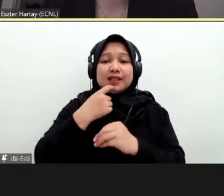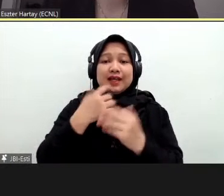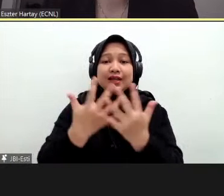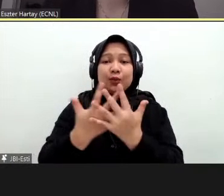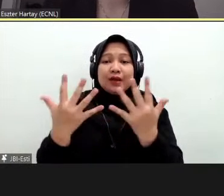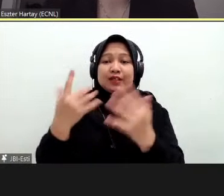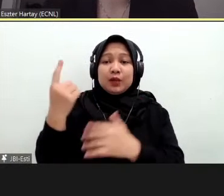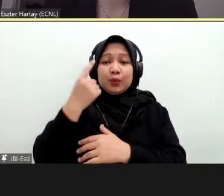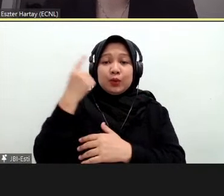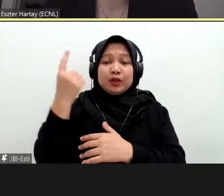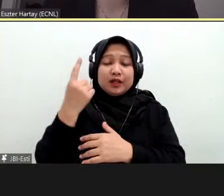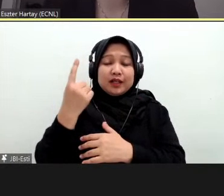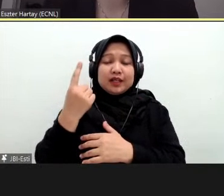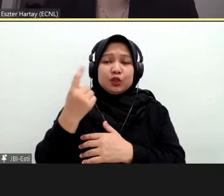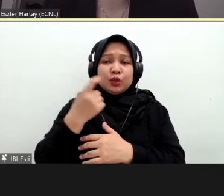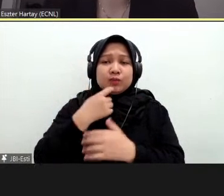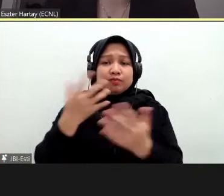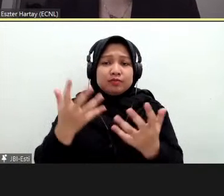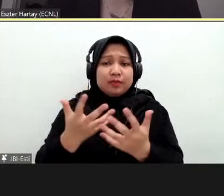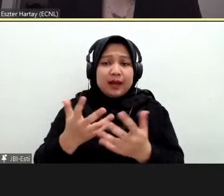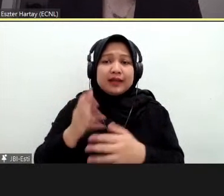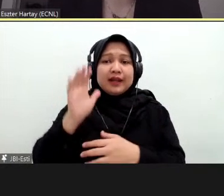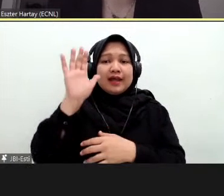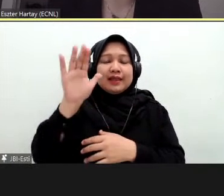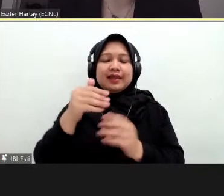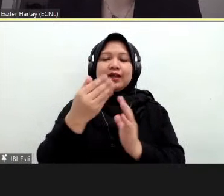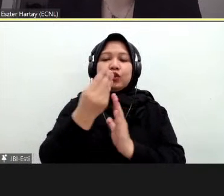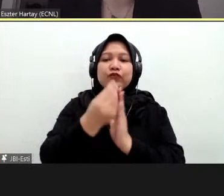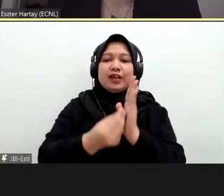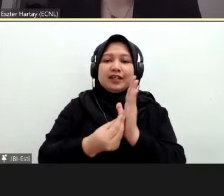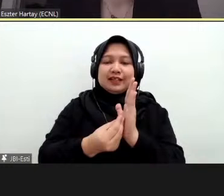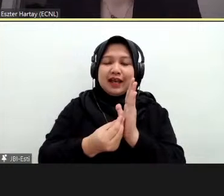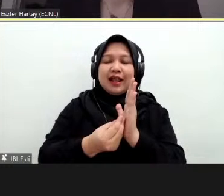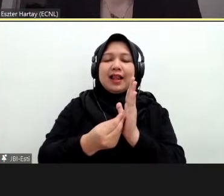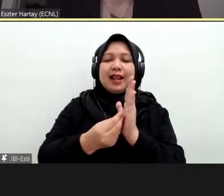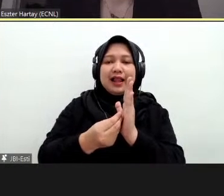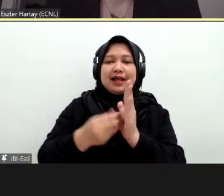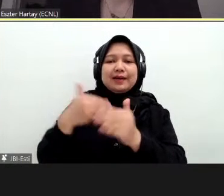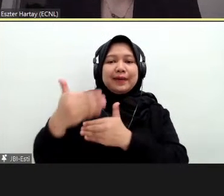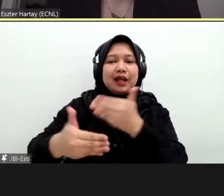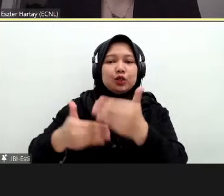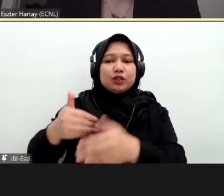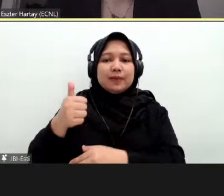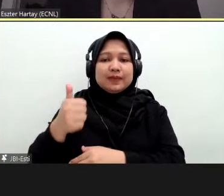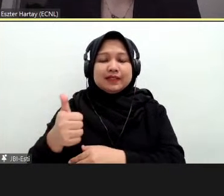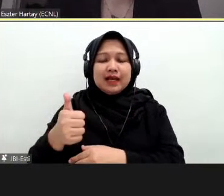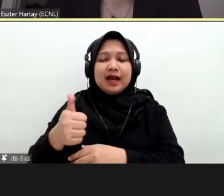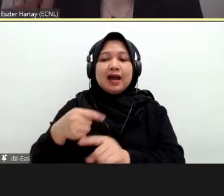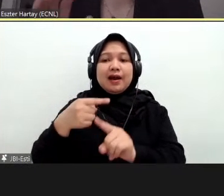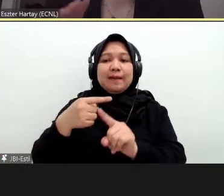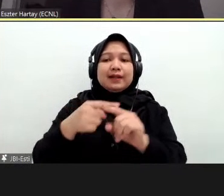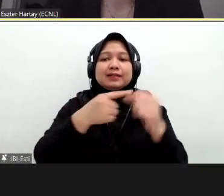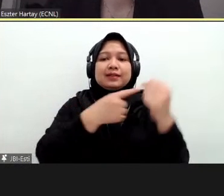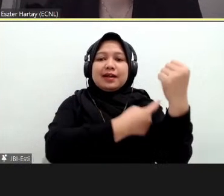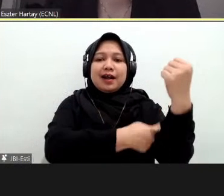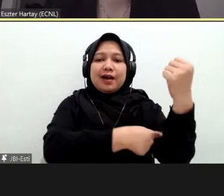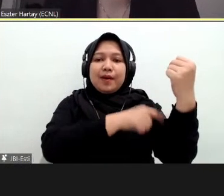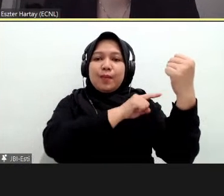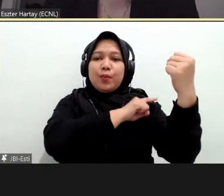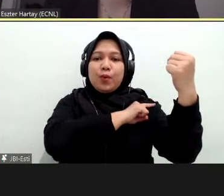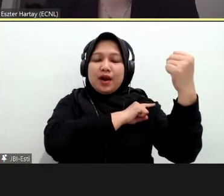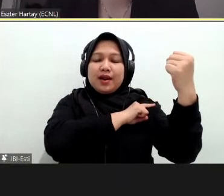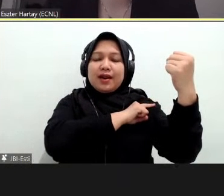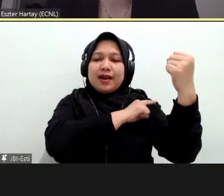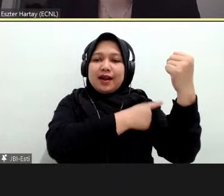climate change, securitization, and the misuse of technologies. One of its most important sources